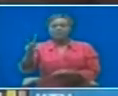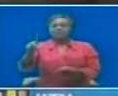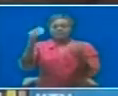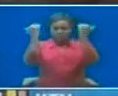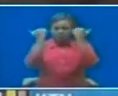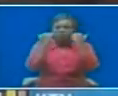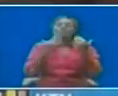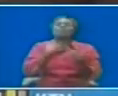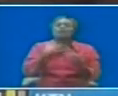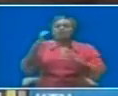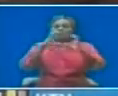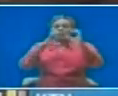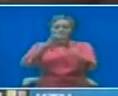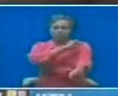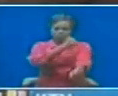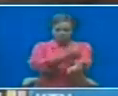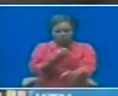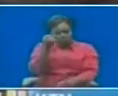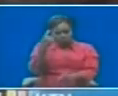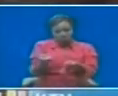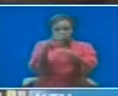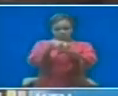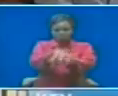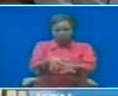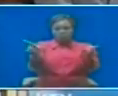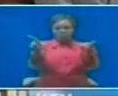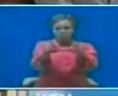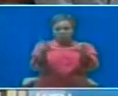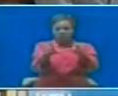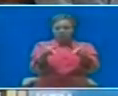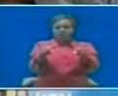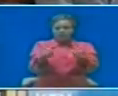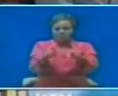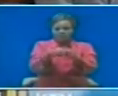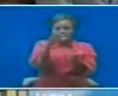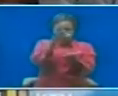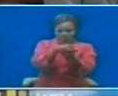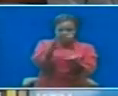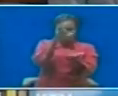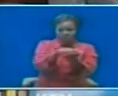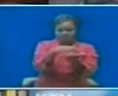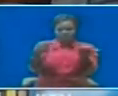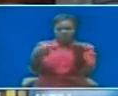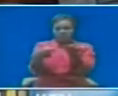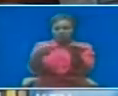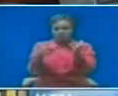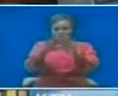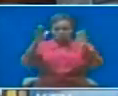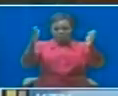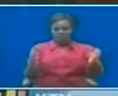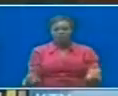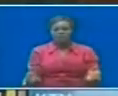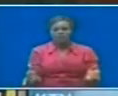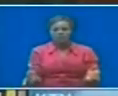the Communications Authority to realign its licensing procedures and subsidize the prices of digital set-top